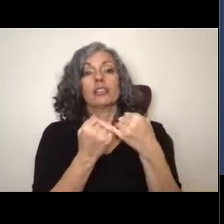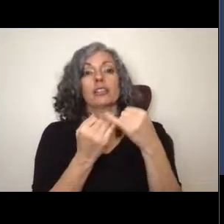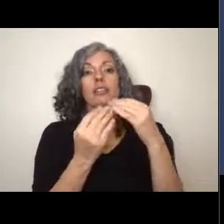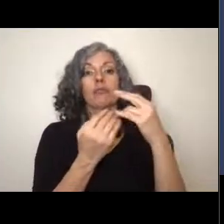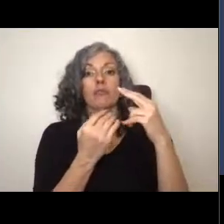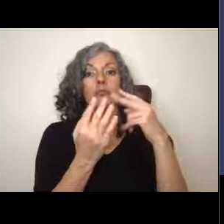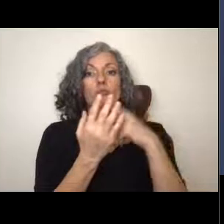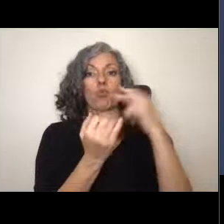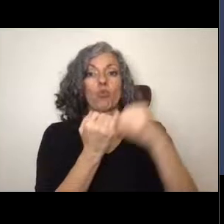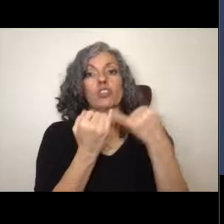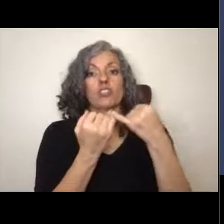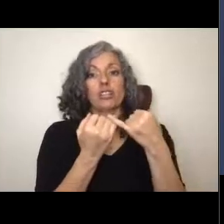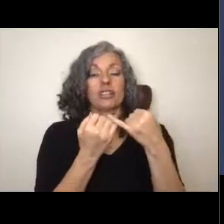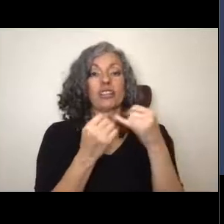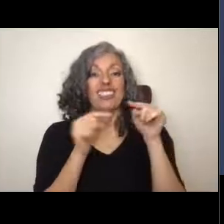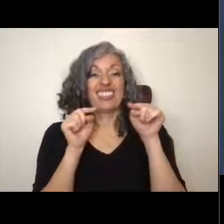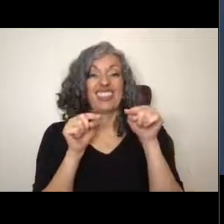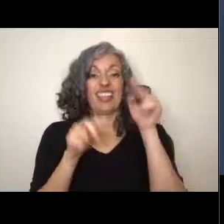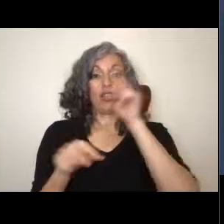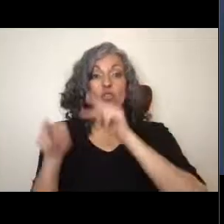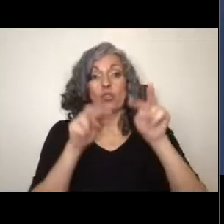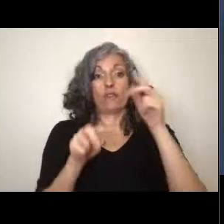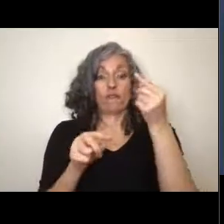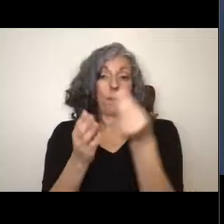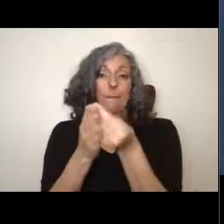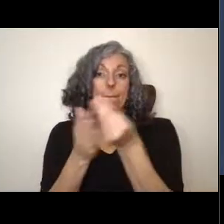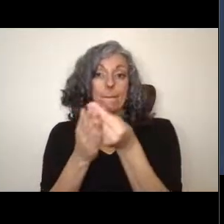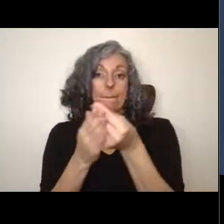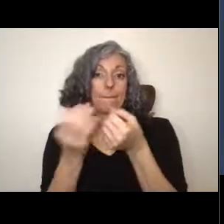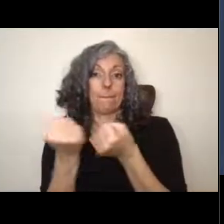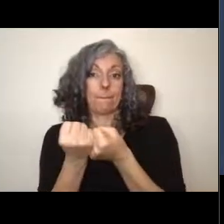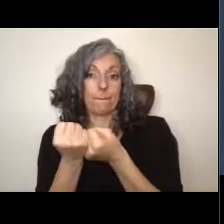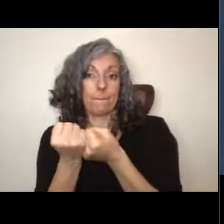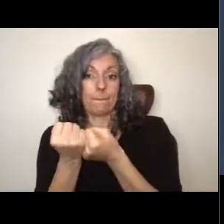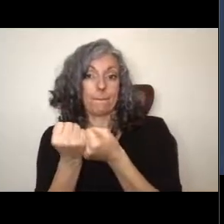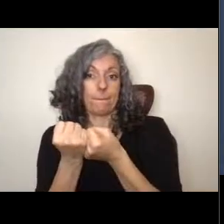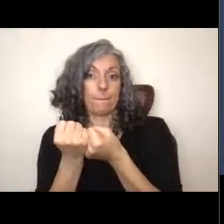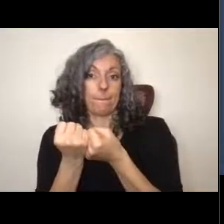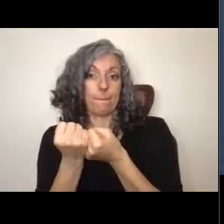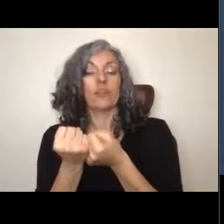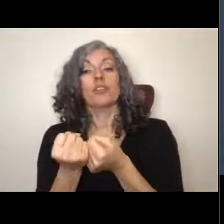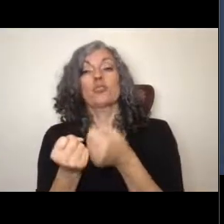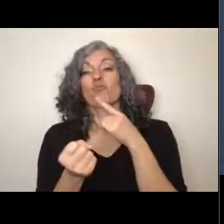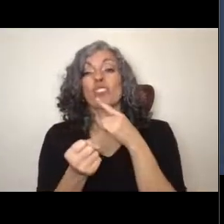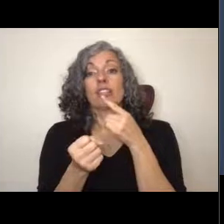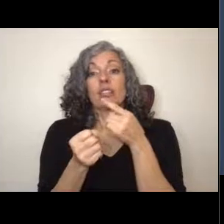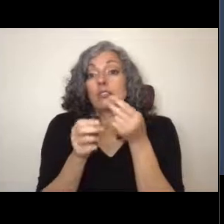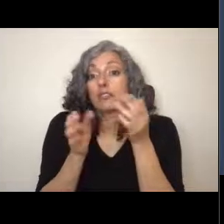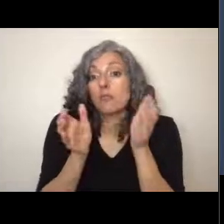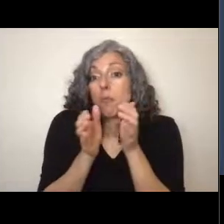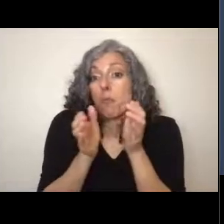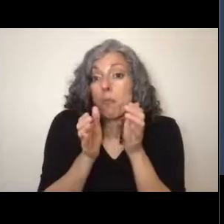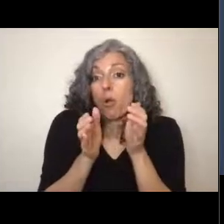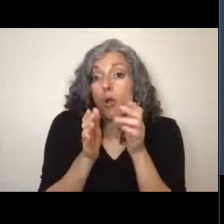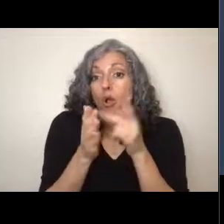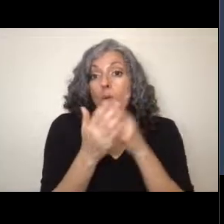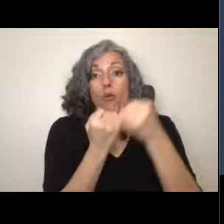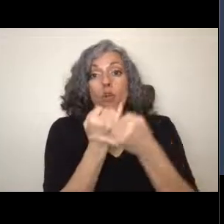is we're looking at funding is it's actually a very small project for this type of